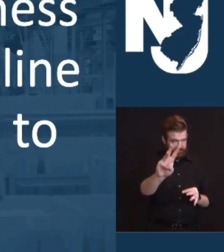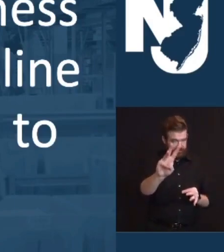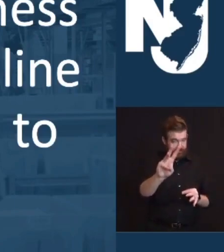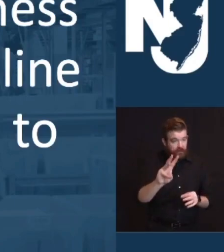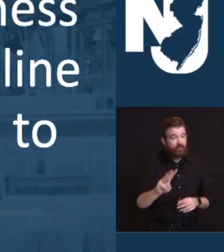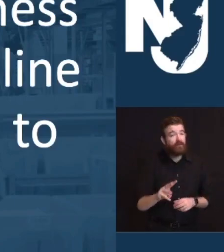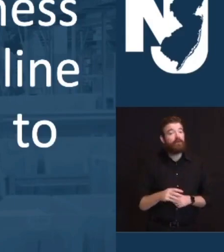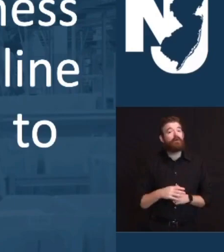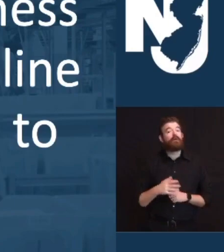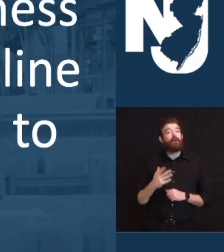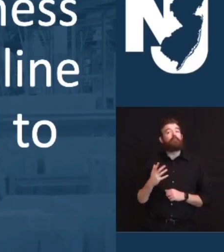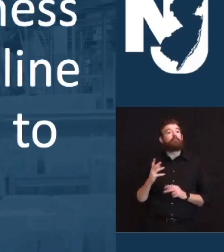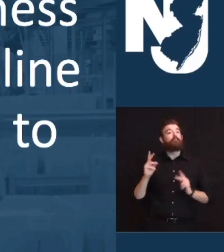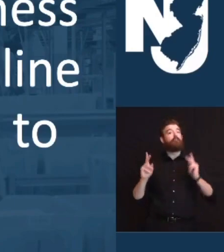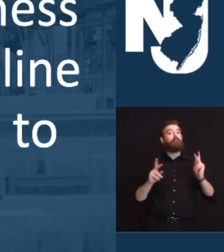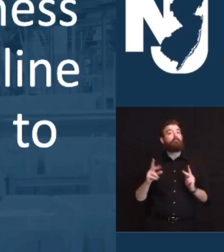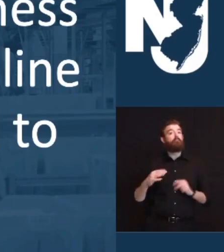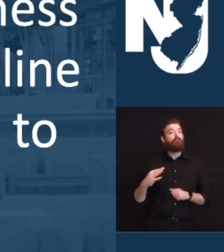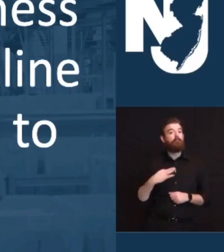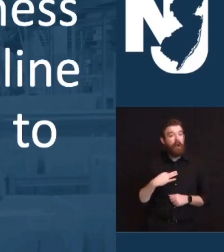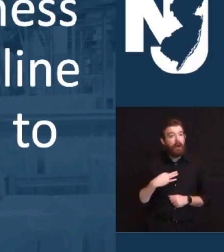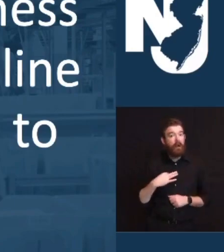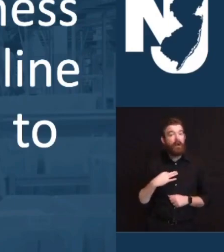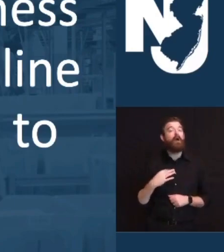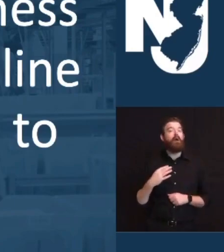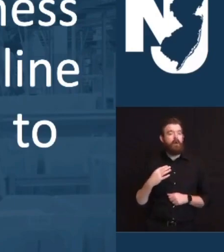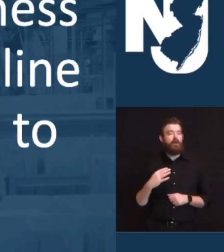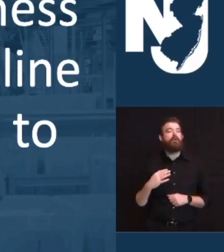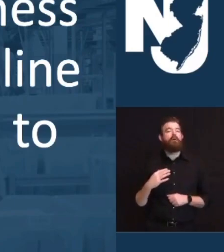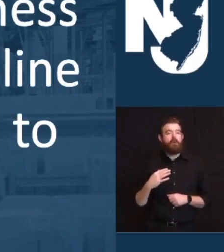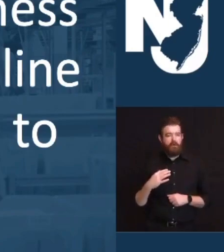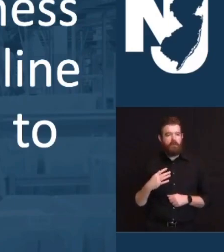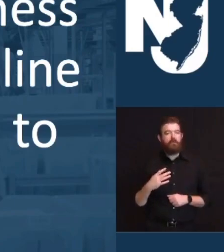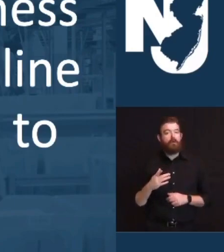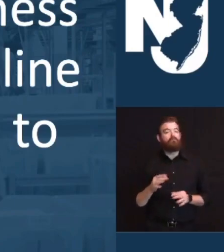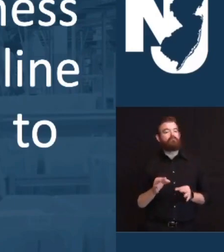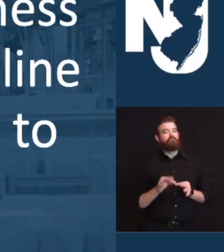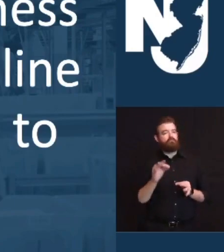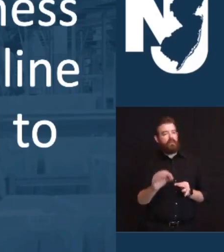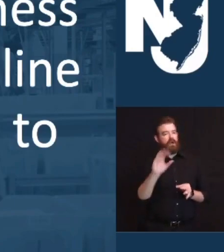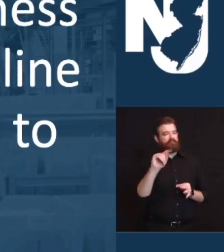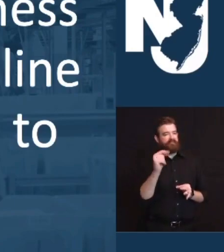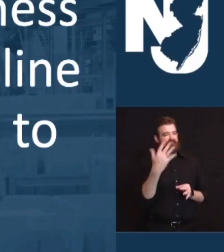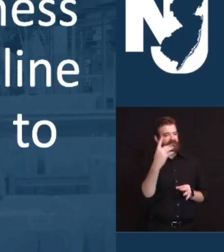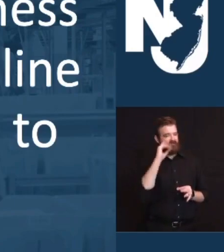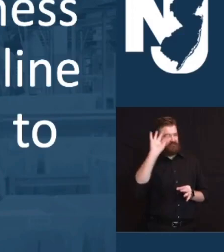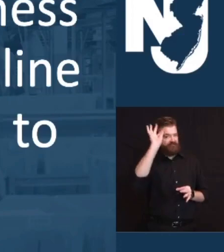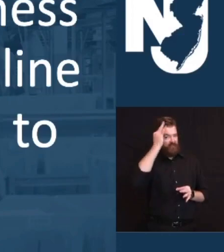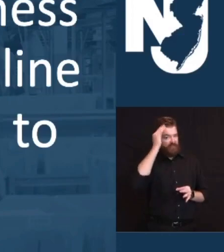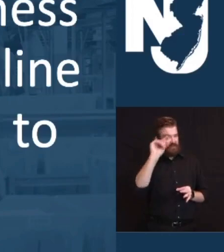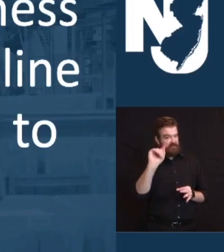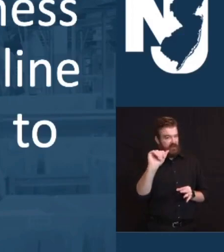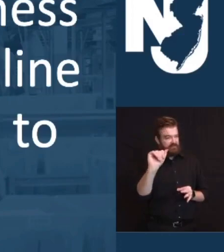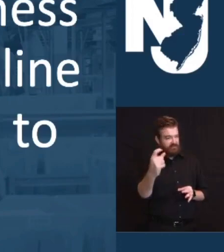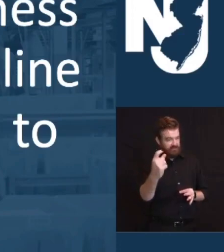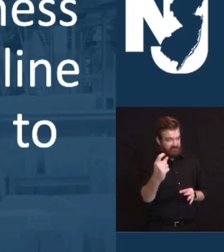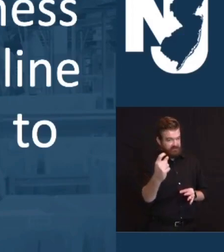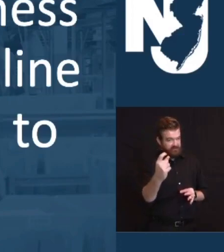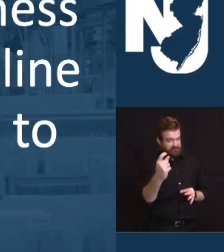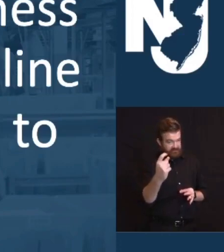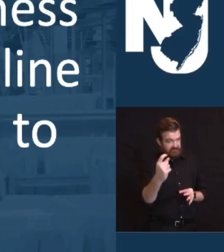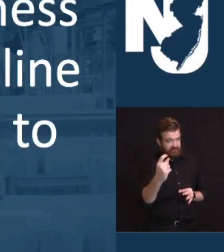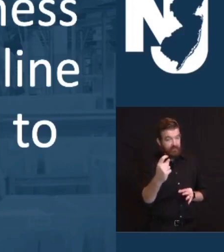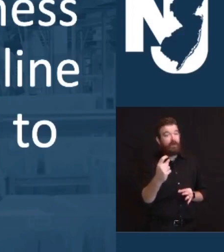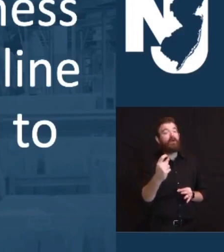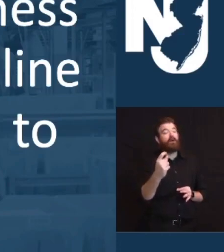and received an extension until October 15th to file their federal tax returns. Allowing this extra month to file the